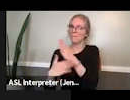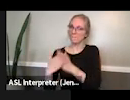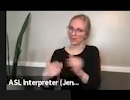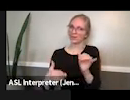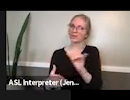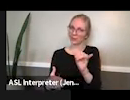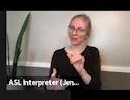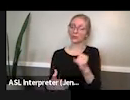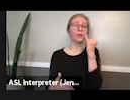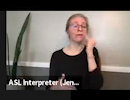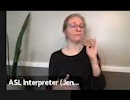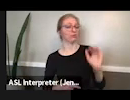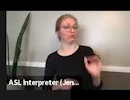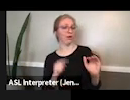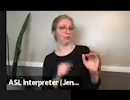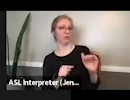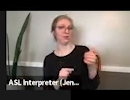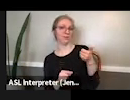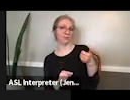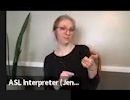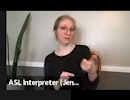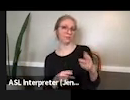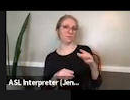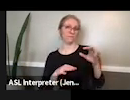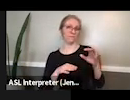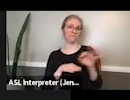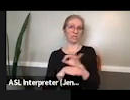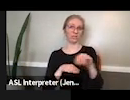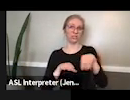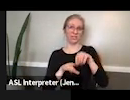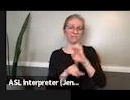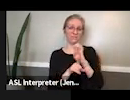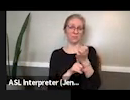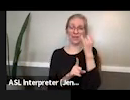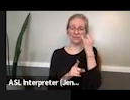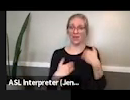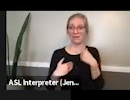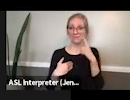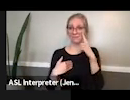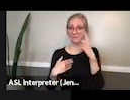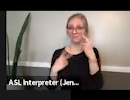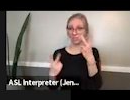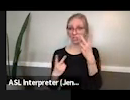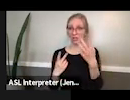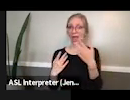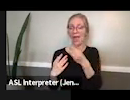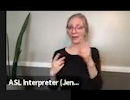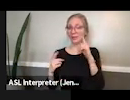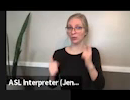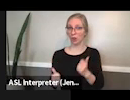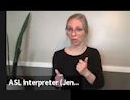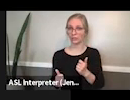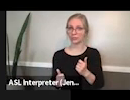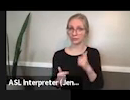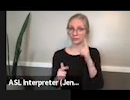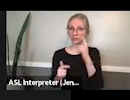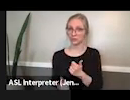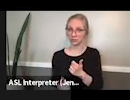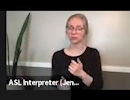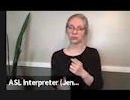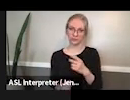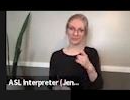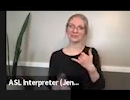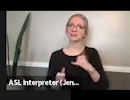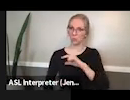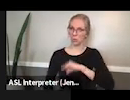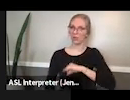if that child functions in the environment as if they have a vision and hearing loss, they do still qualify. That's so important for you to